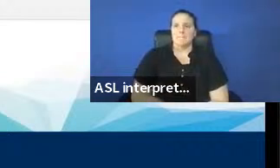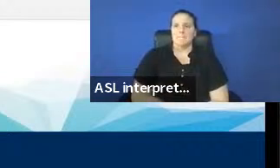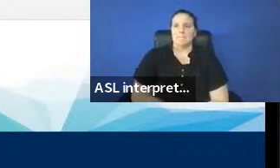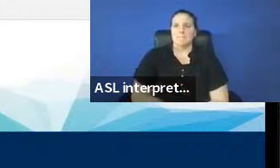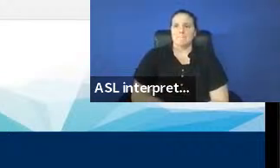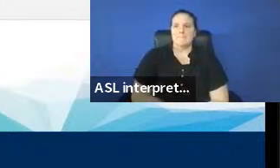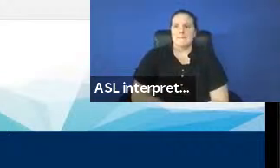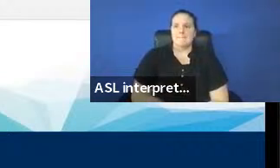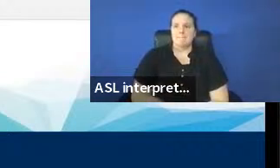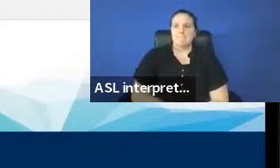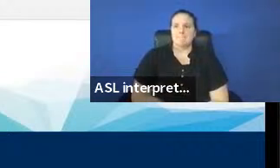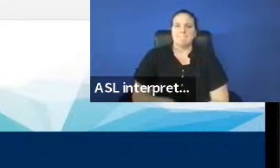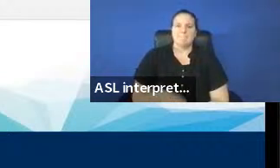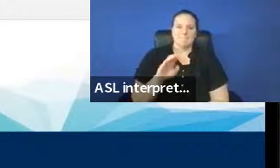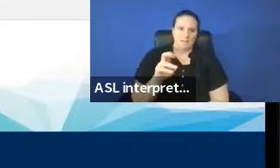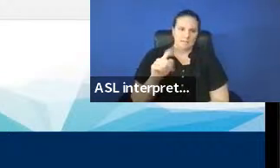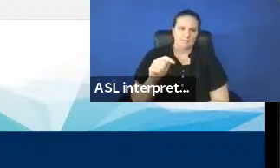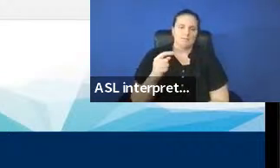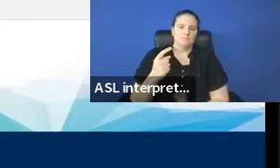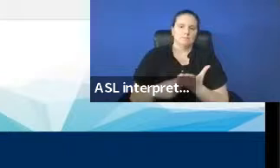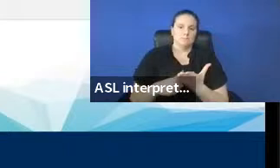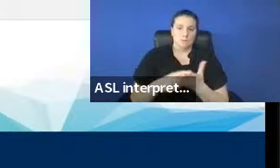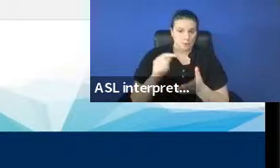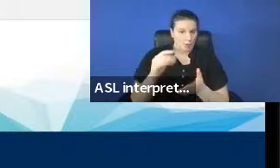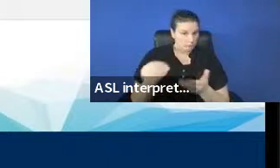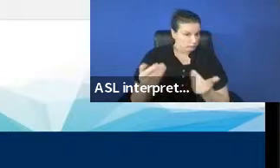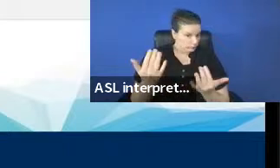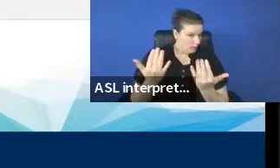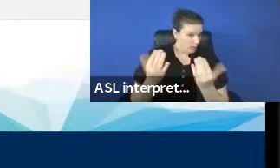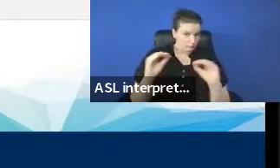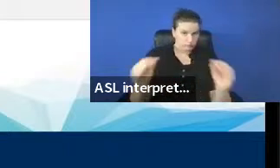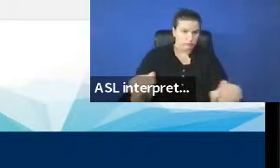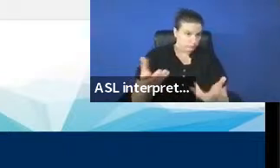Mr. Bennett will have to go through. So Tom, without further ado,